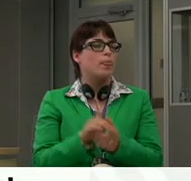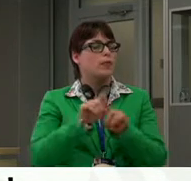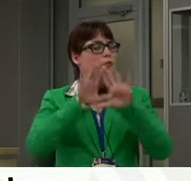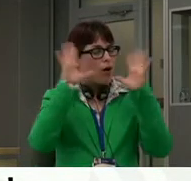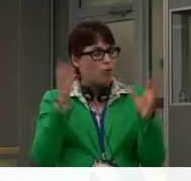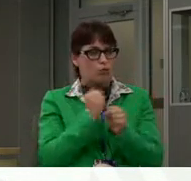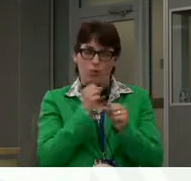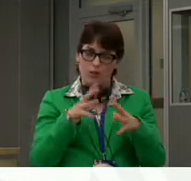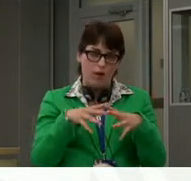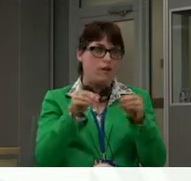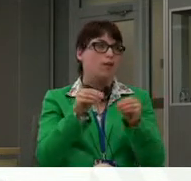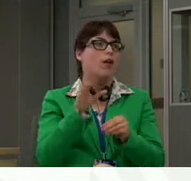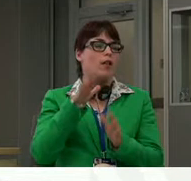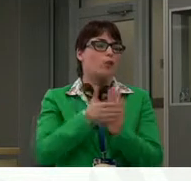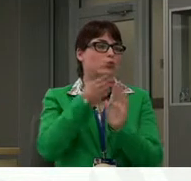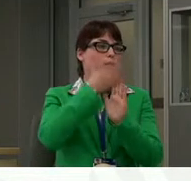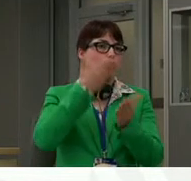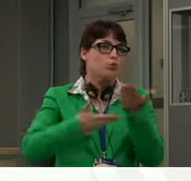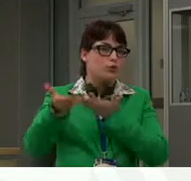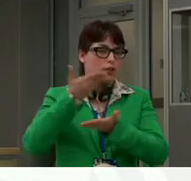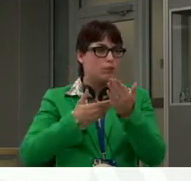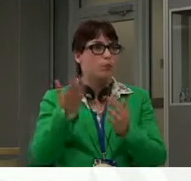and need to use our new technology to do so.